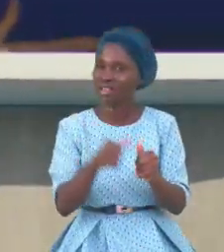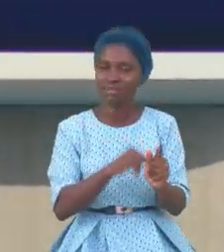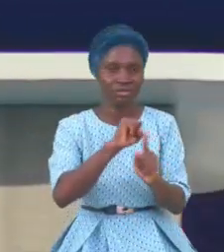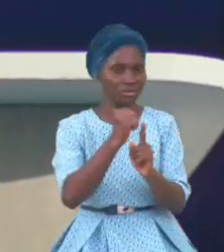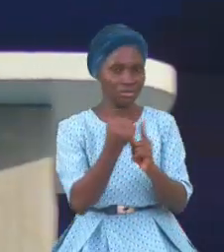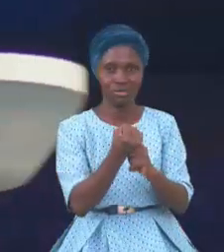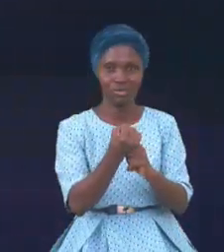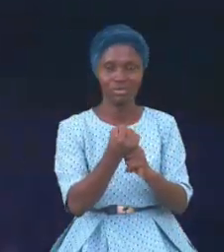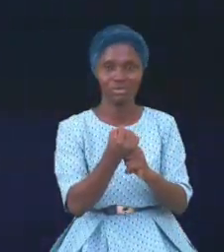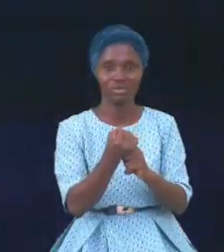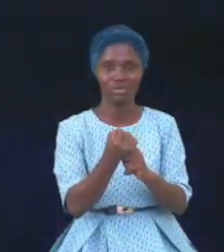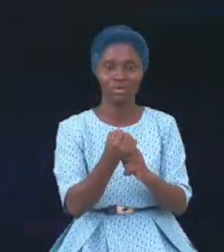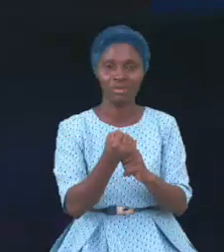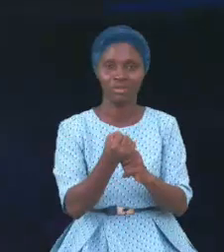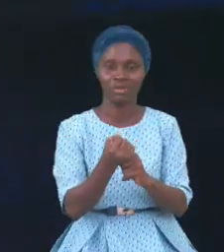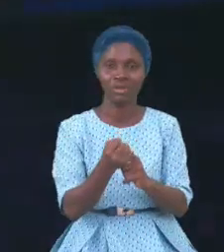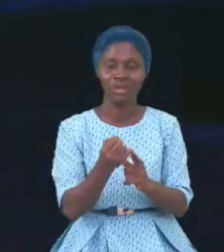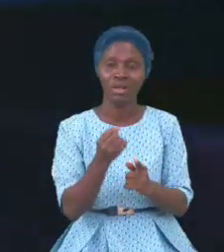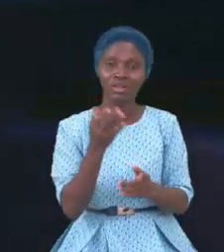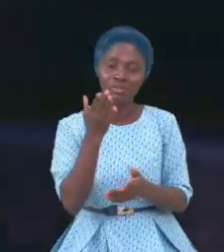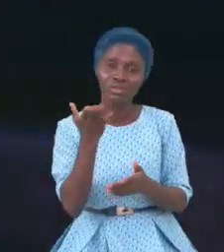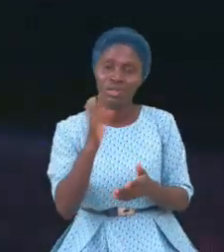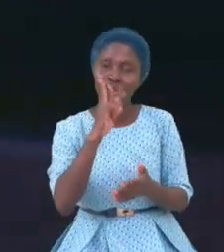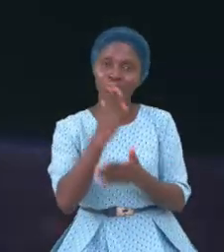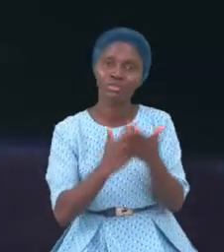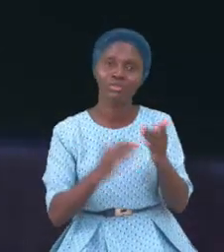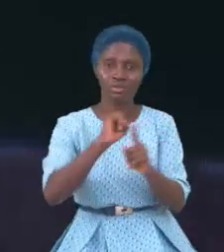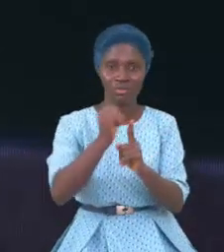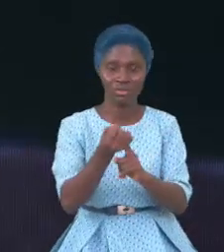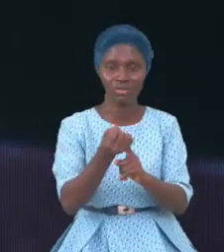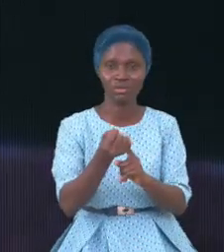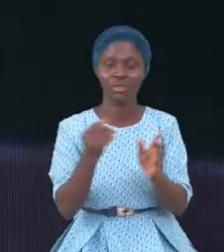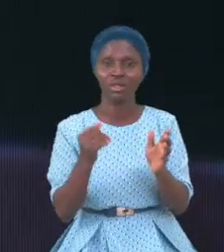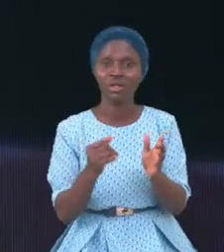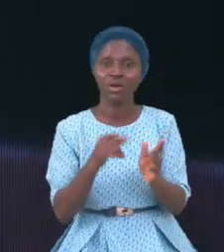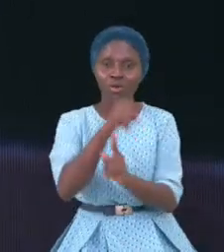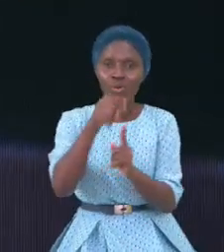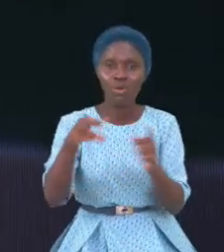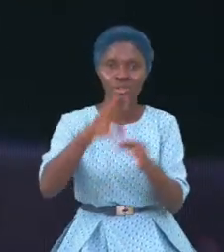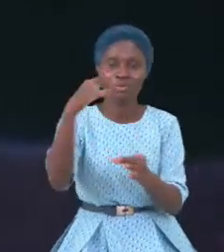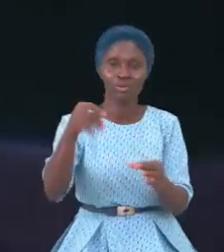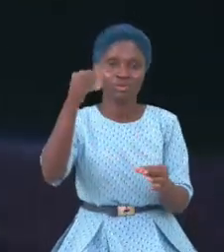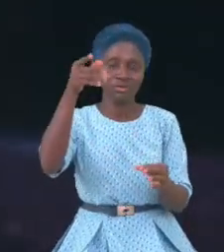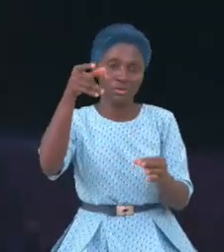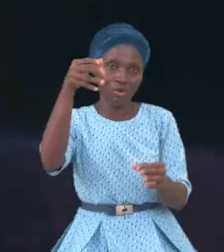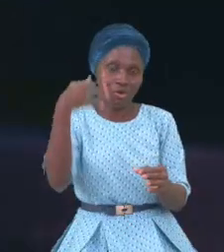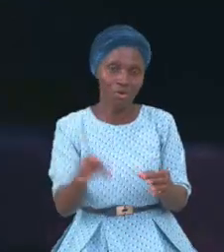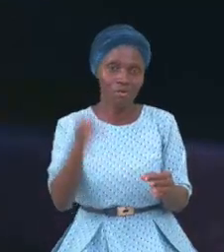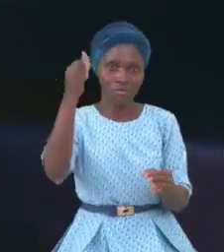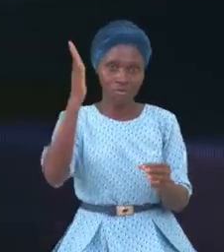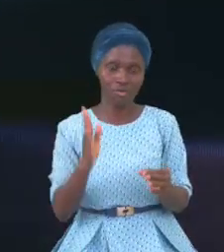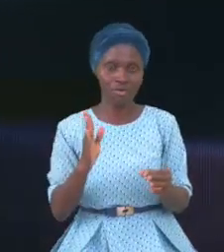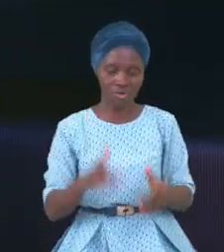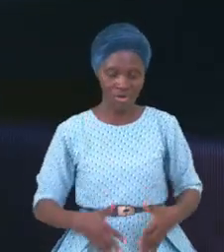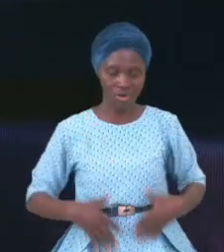known of before, and when the Spirit of God abides within, you are